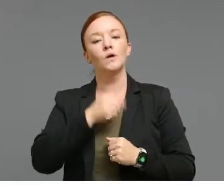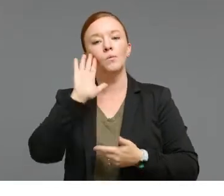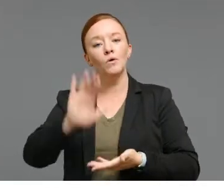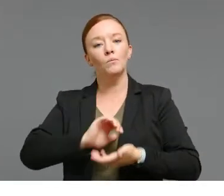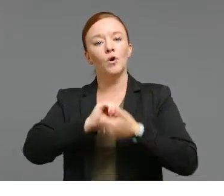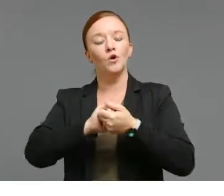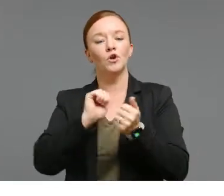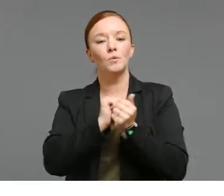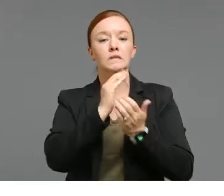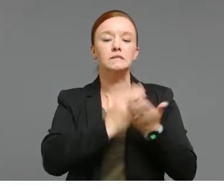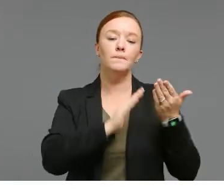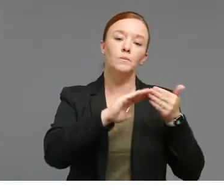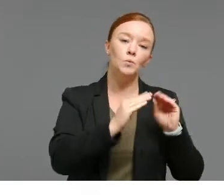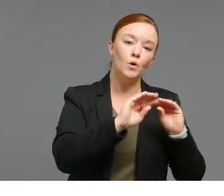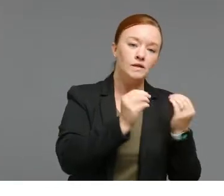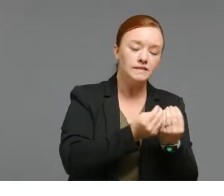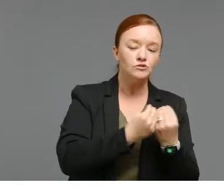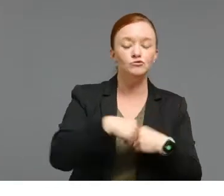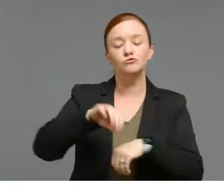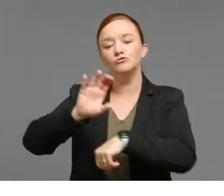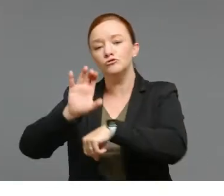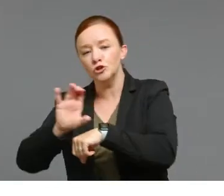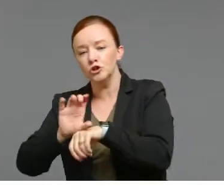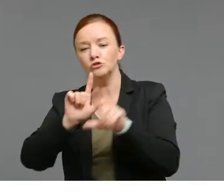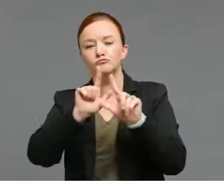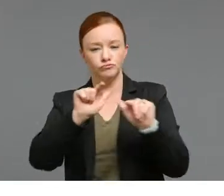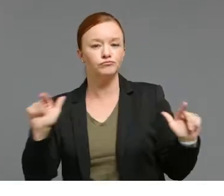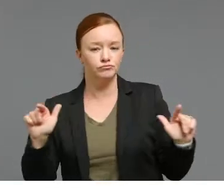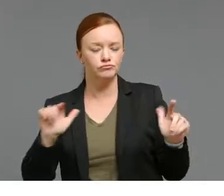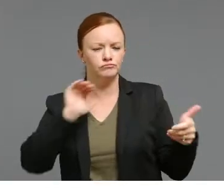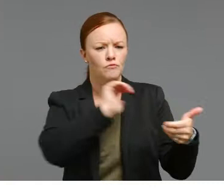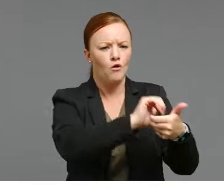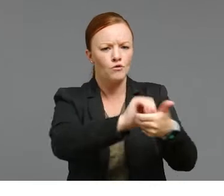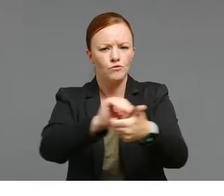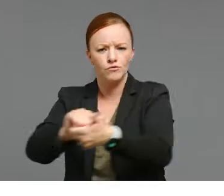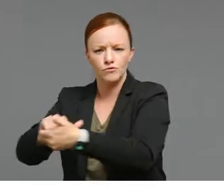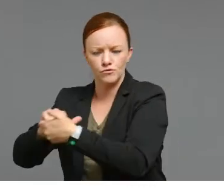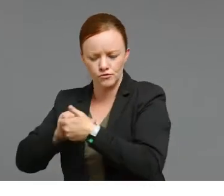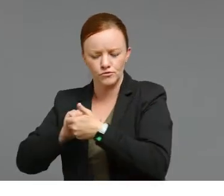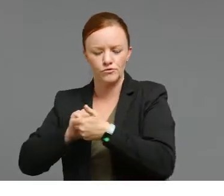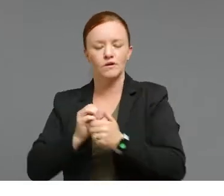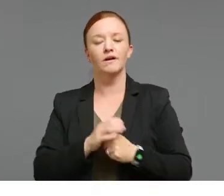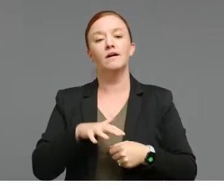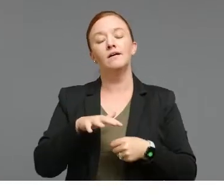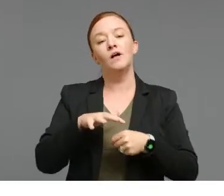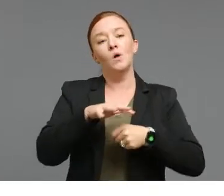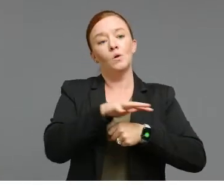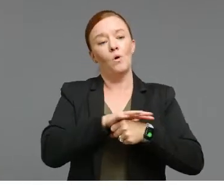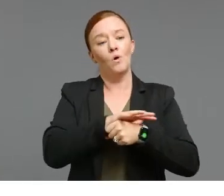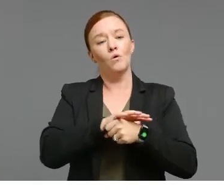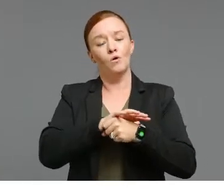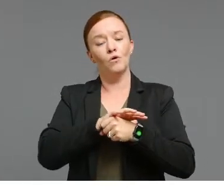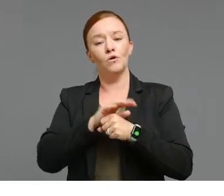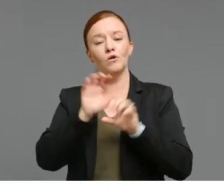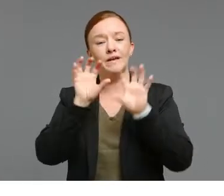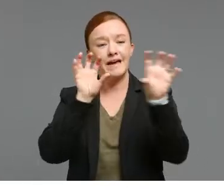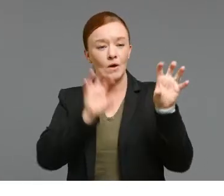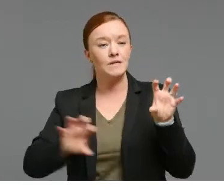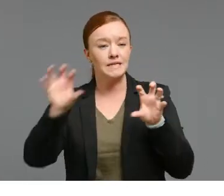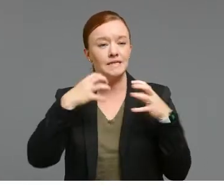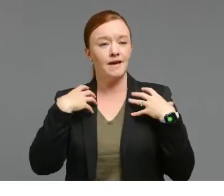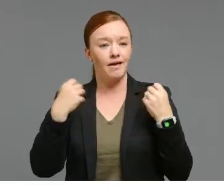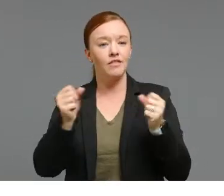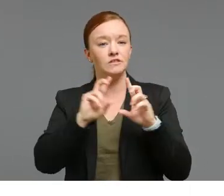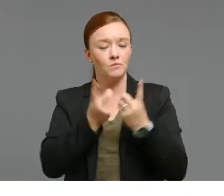community and faith-based organizations on events, and our local health department partners are also partnering. This